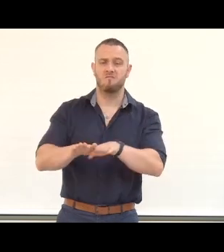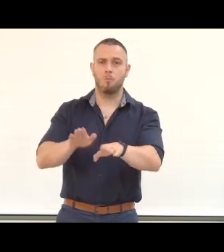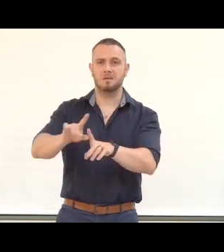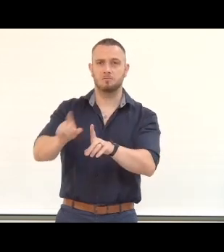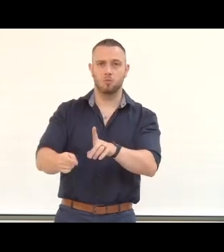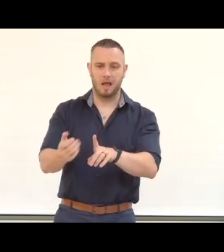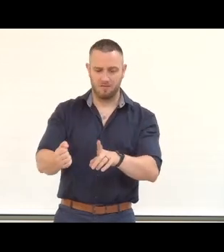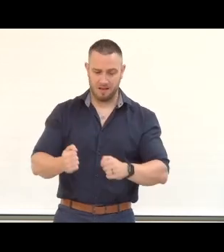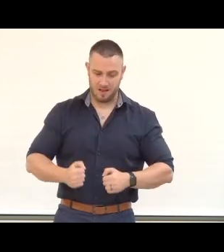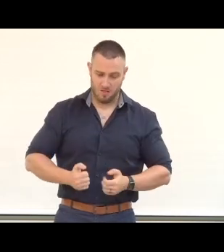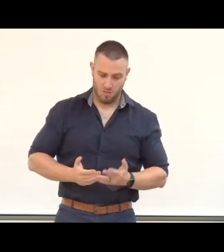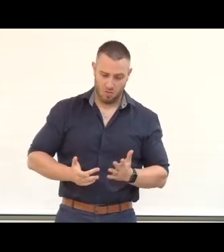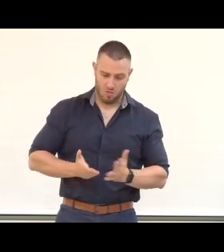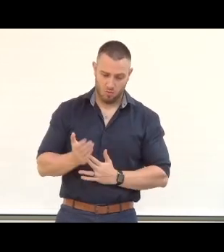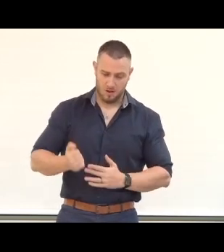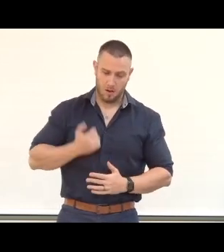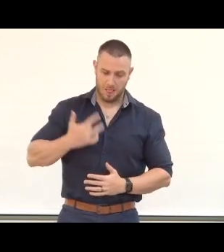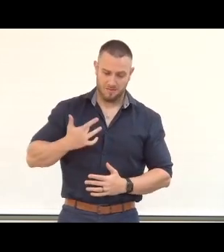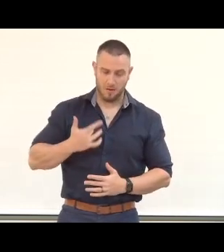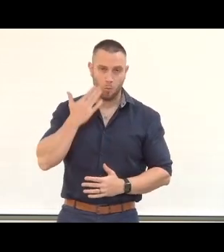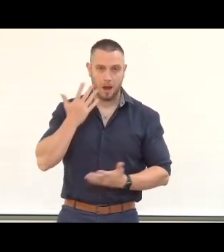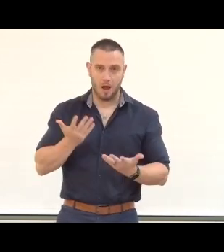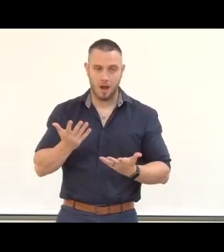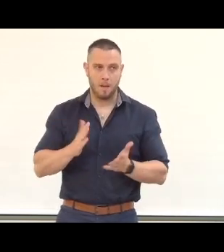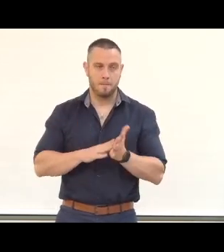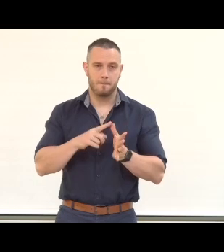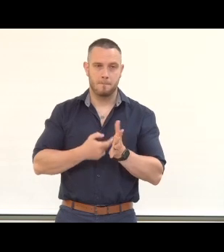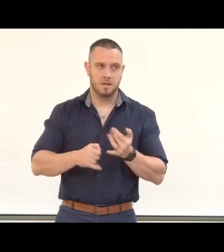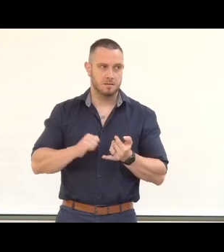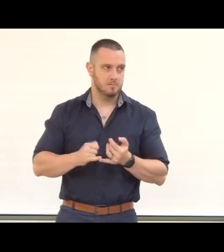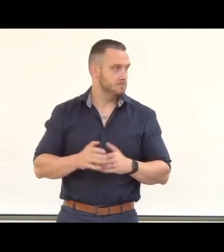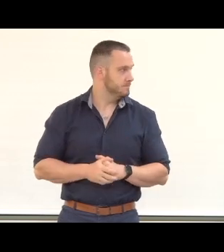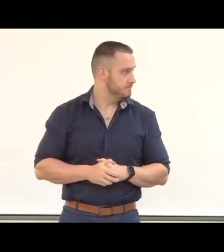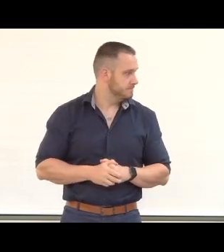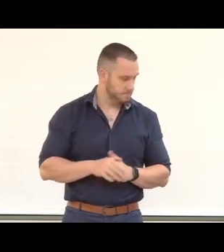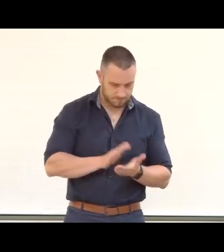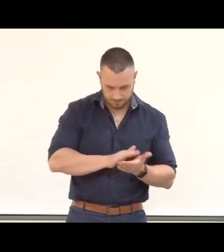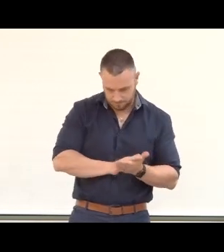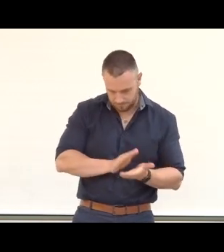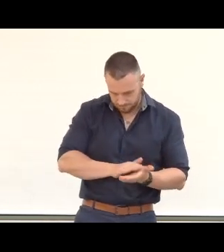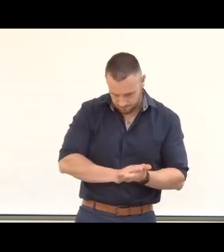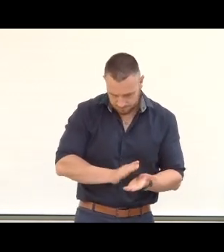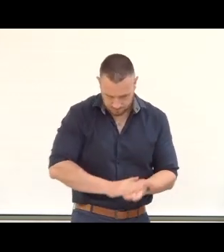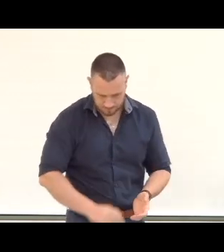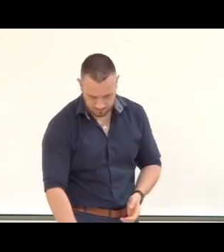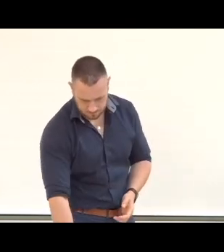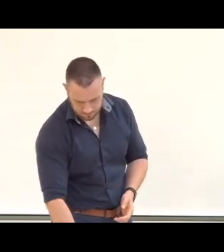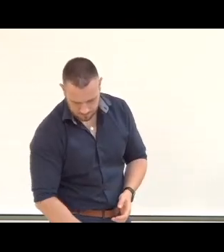and in our lifetime on Mars? All right. So, thank you.